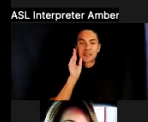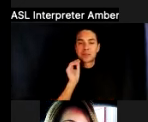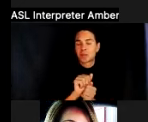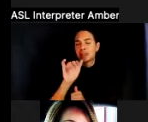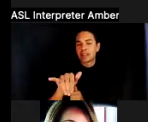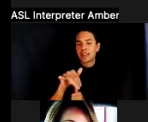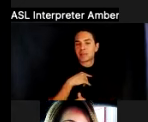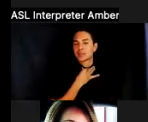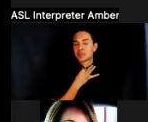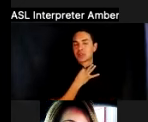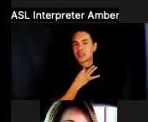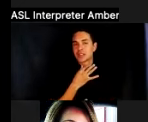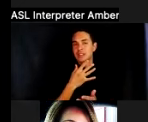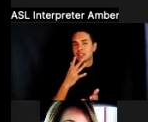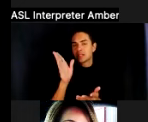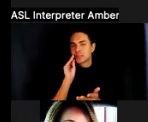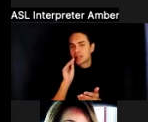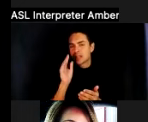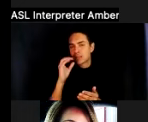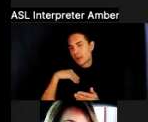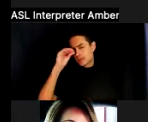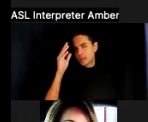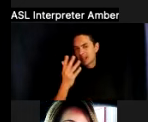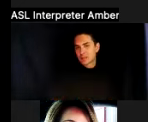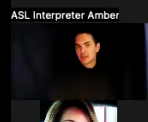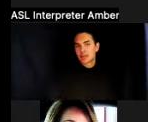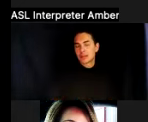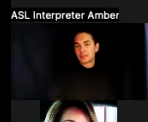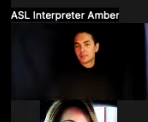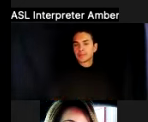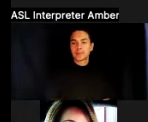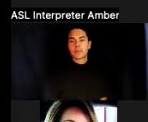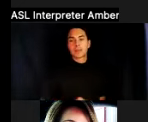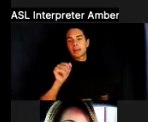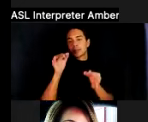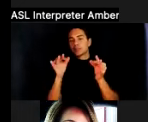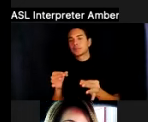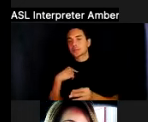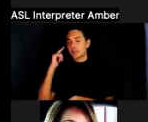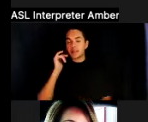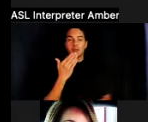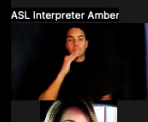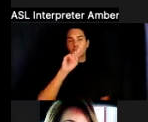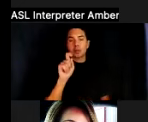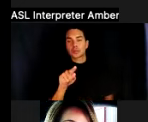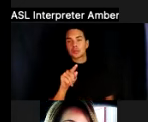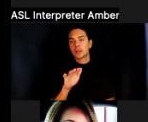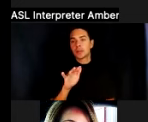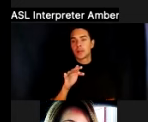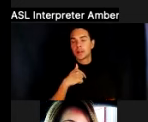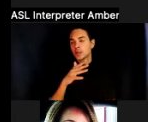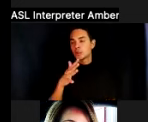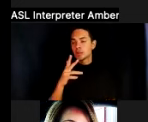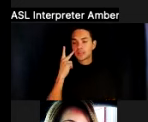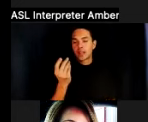asking people's experience and opinion, I guess. Yeah, absolutely. I think it's a really good question. I sort of see a